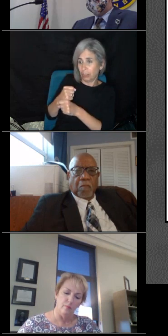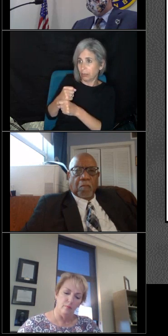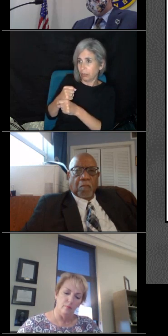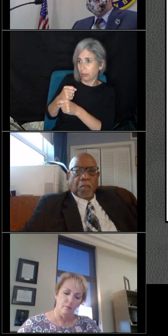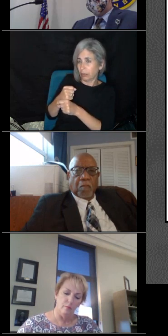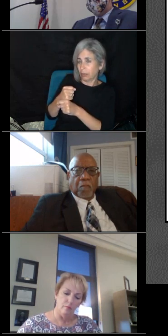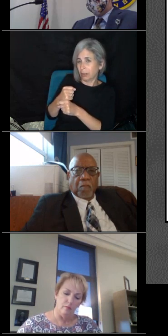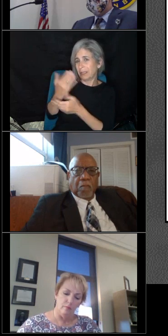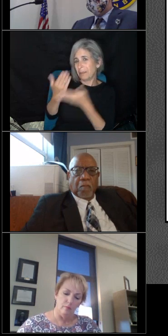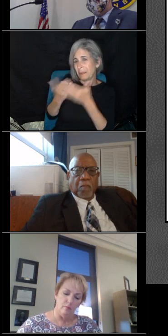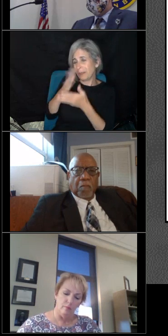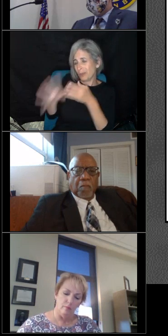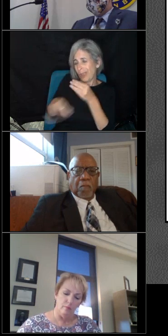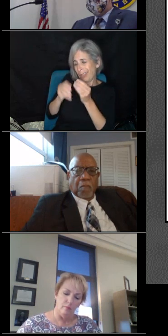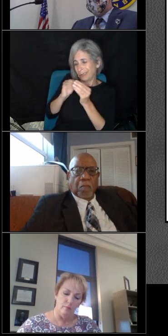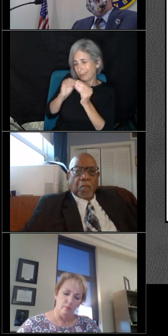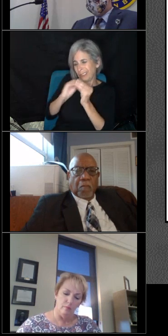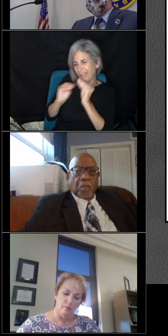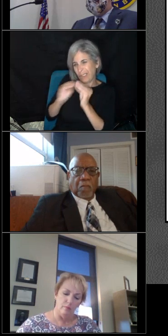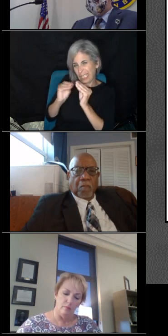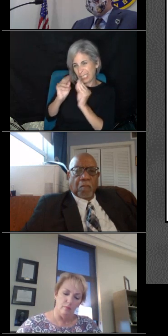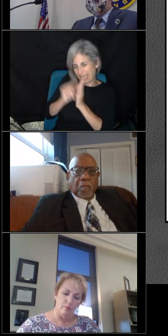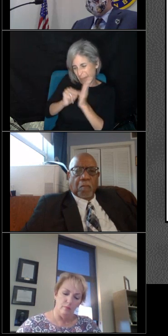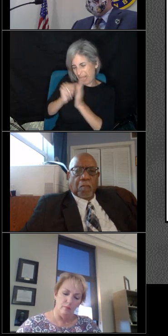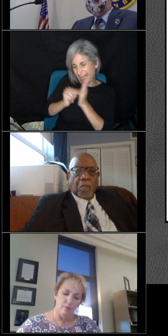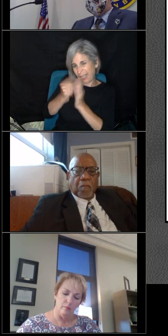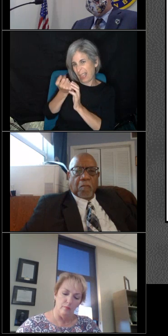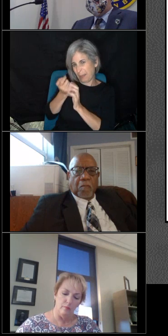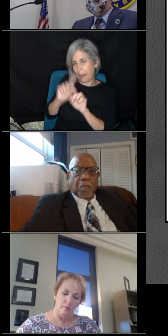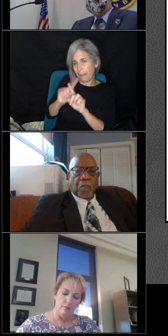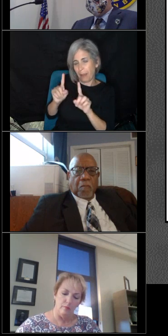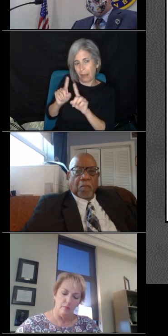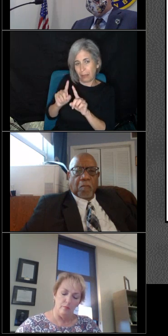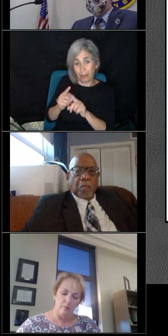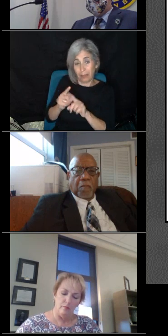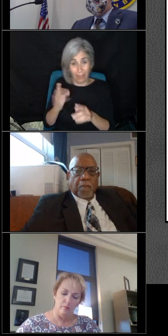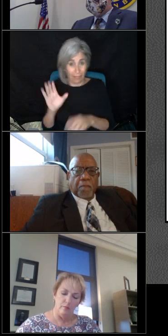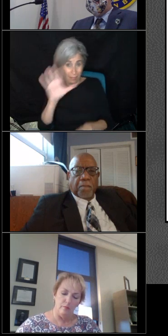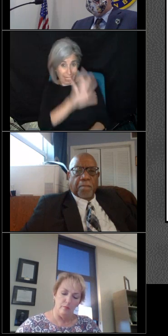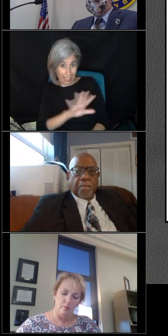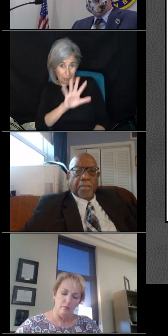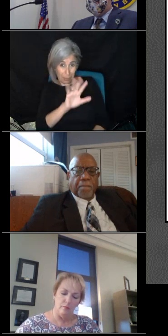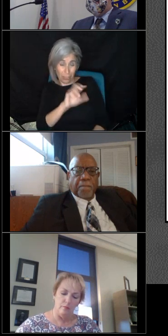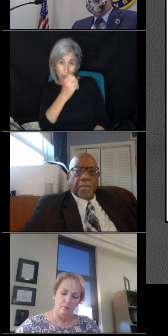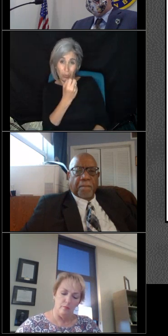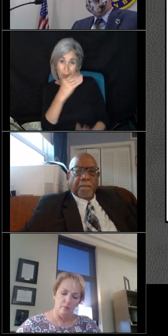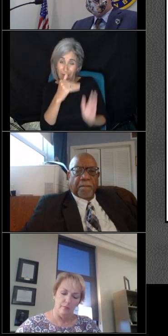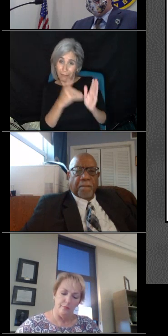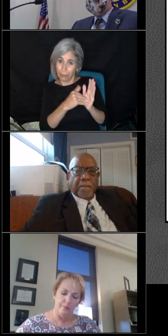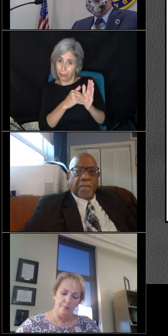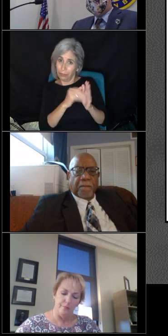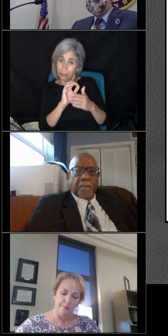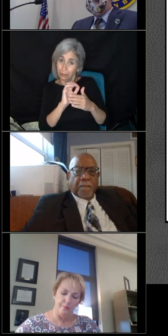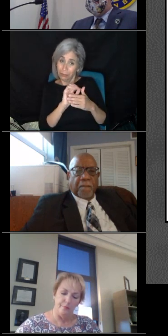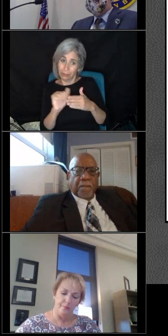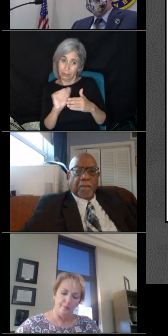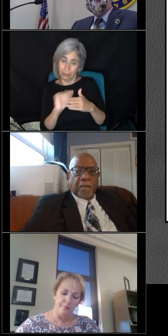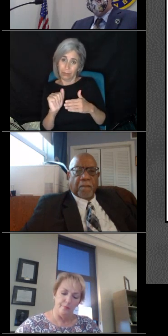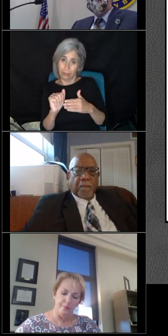slight touch-ups in the meantime. And the estimate is that 12,000 that was quoted? That's correct. Yes, ma'am.